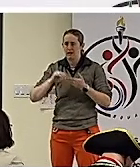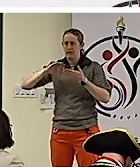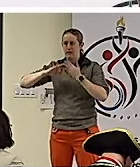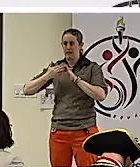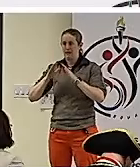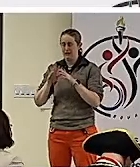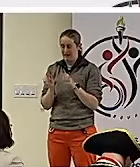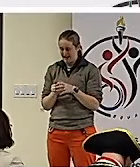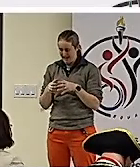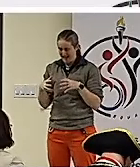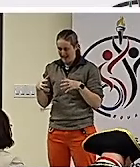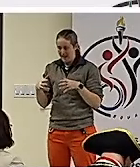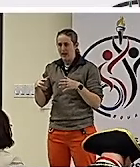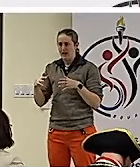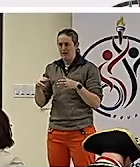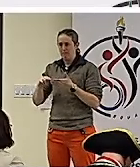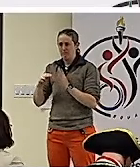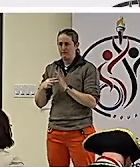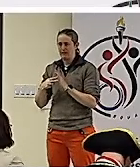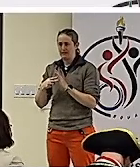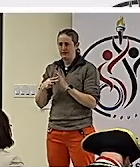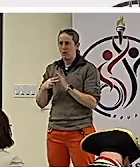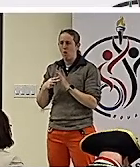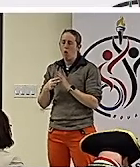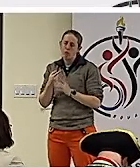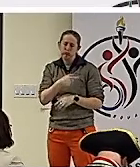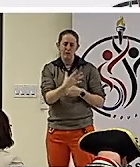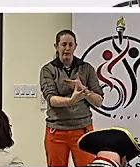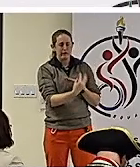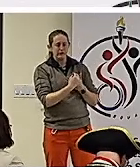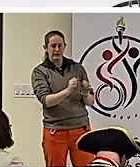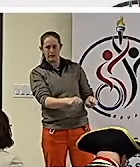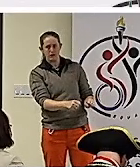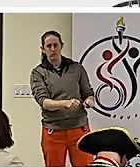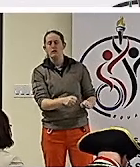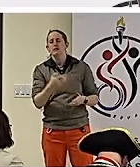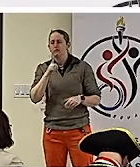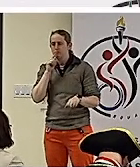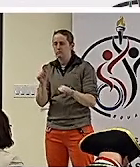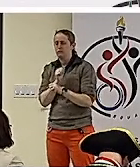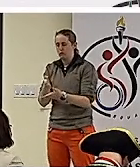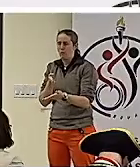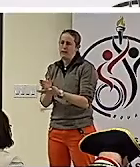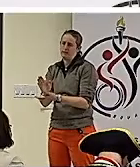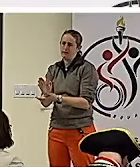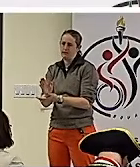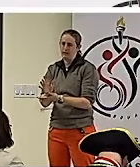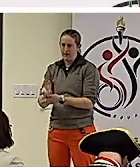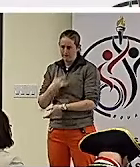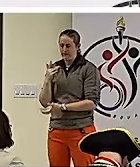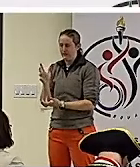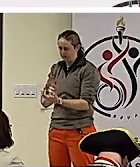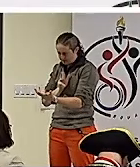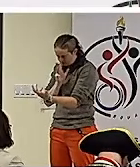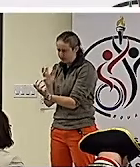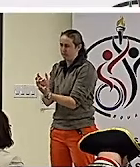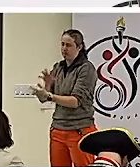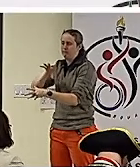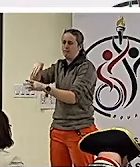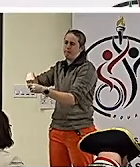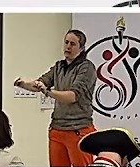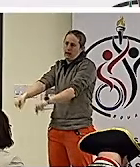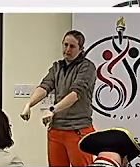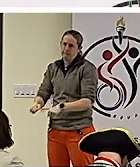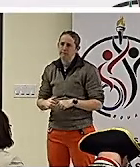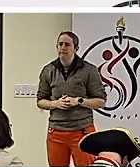inclusion. It is foundational to rights enforcement and to belonging. Nova Scotia